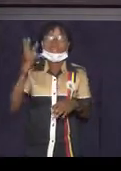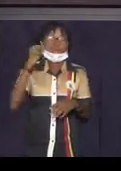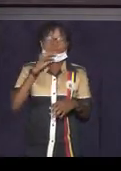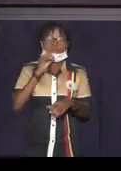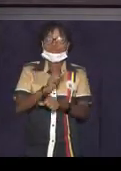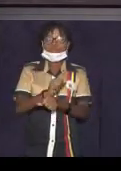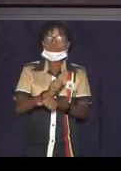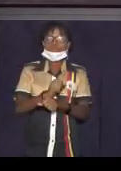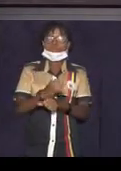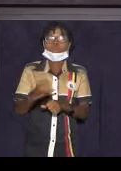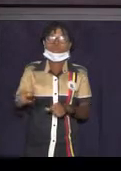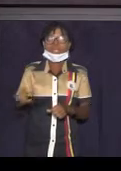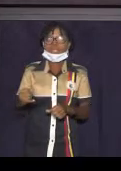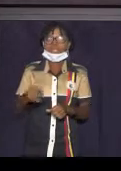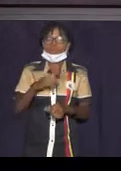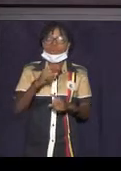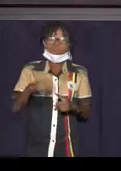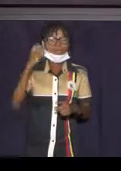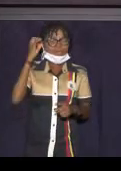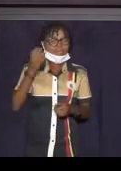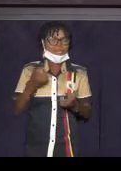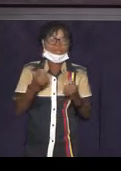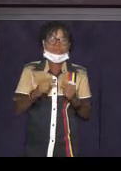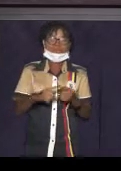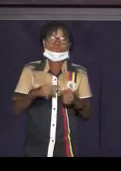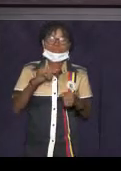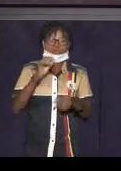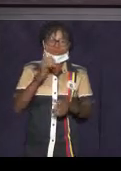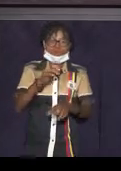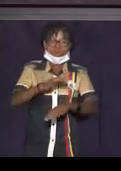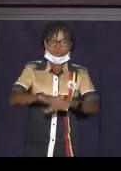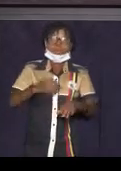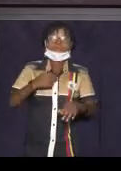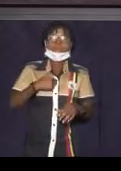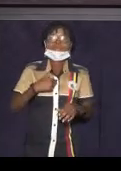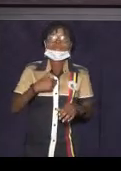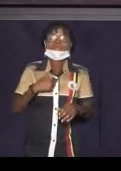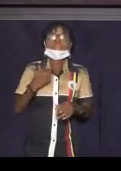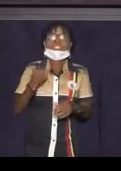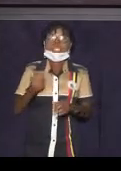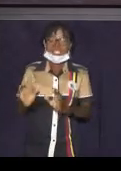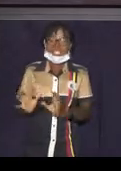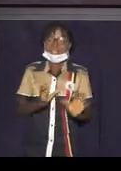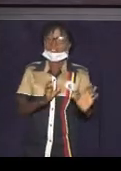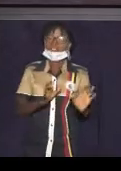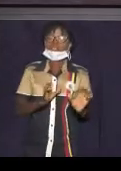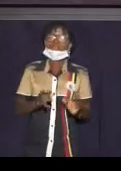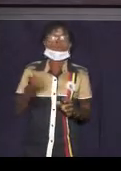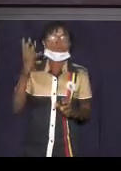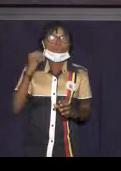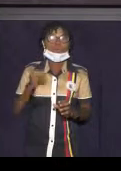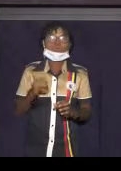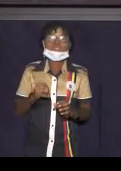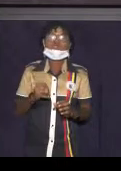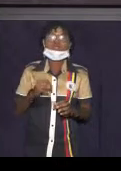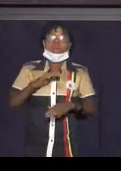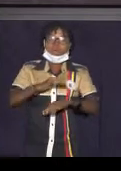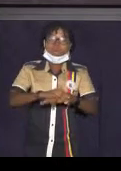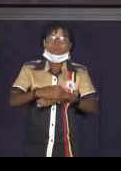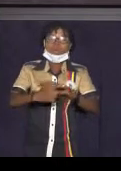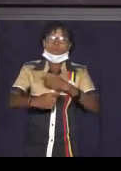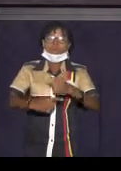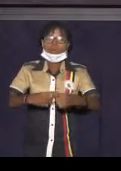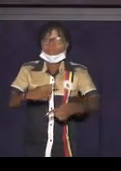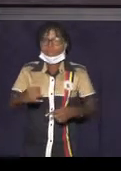walking. That means walking, the action of walking was ongoing when he came